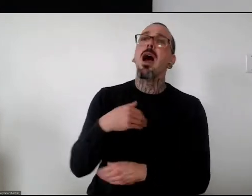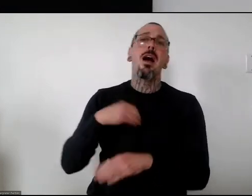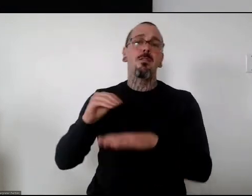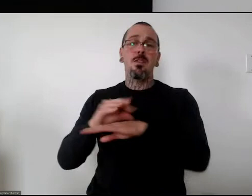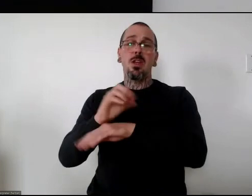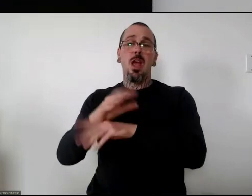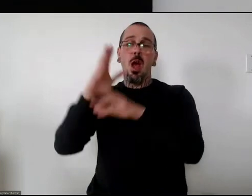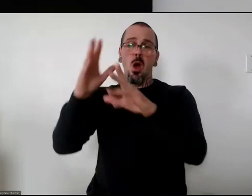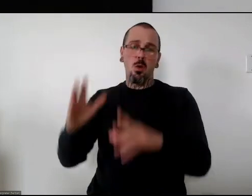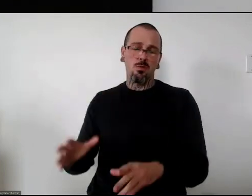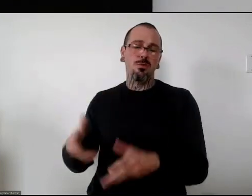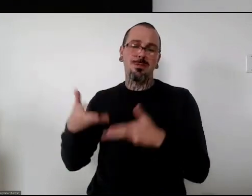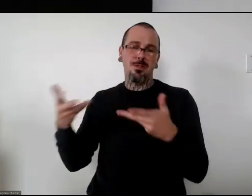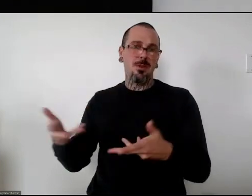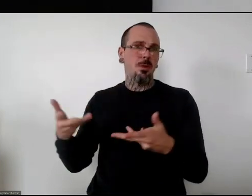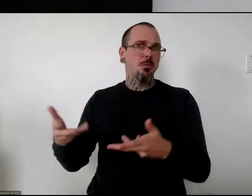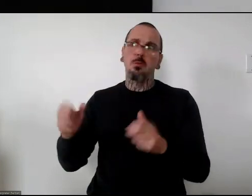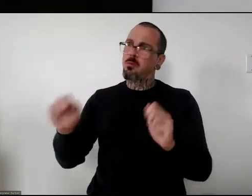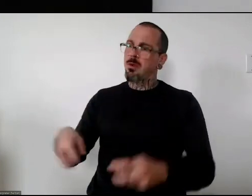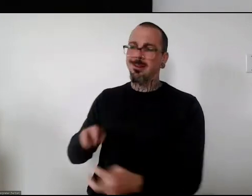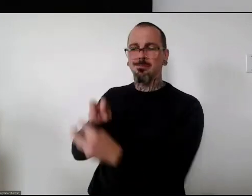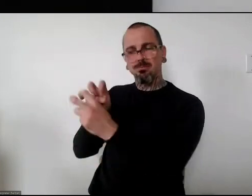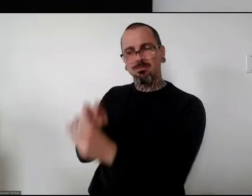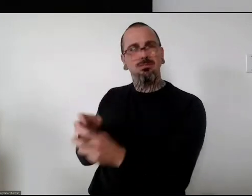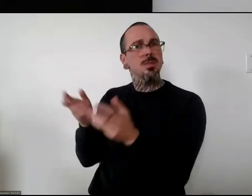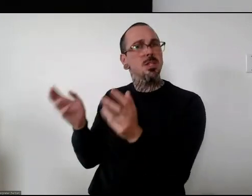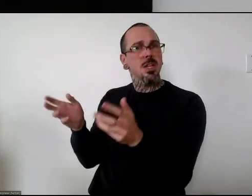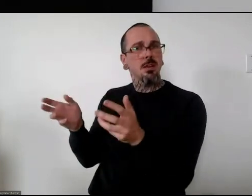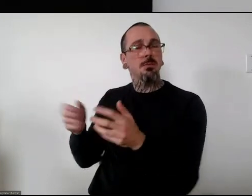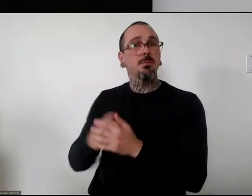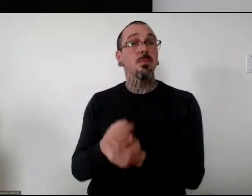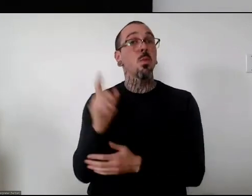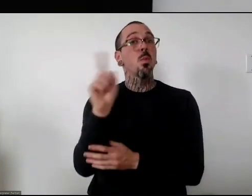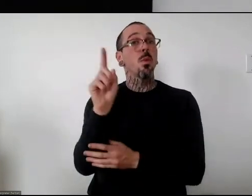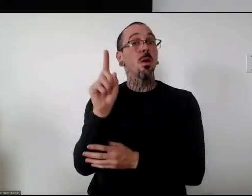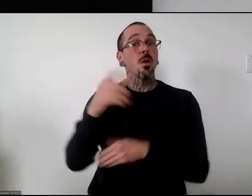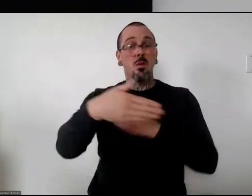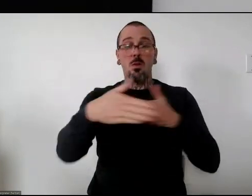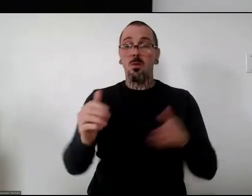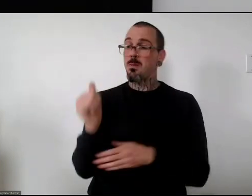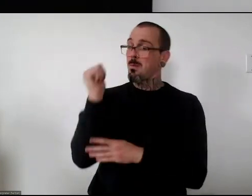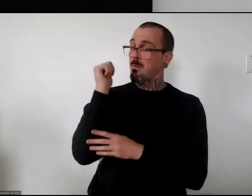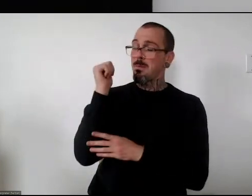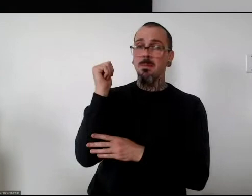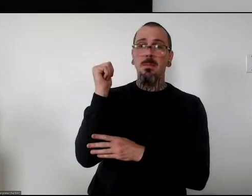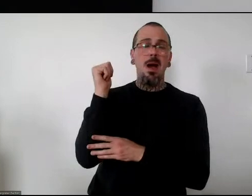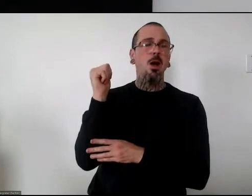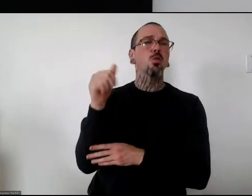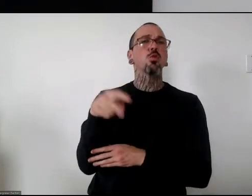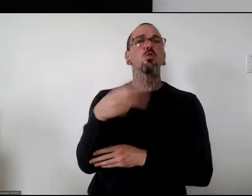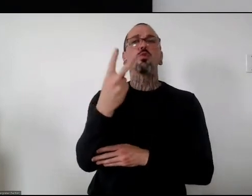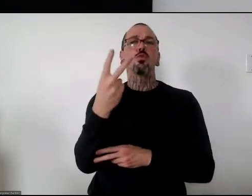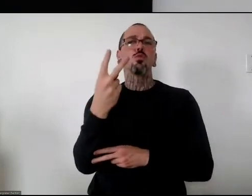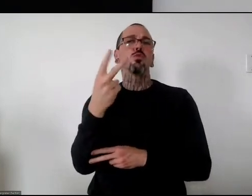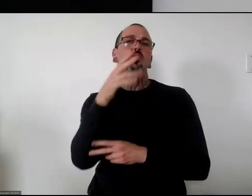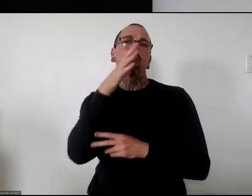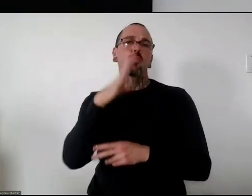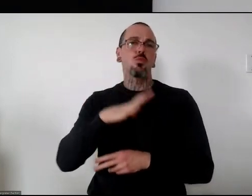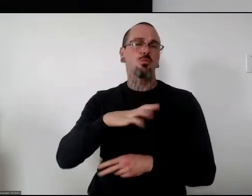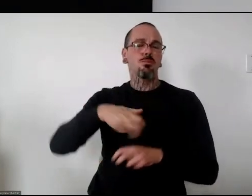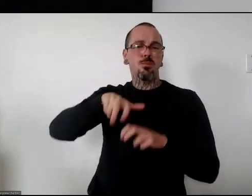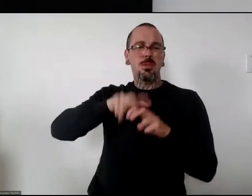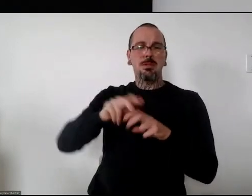they are accessible at any point in time. They're sitting at the back of the room, Claudette Morris and Kim Jordan. Claudette and Kim, maybe you'd raise your hand, just